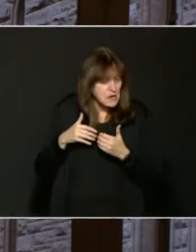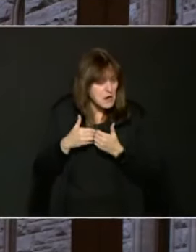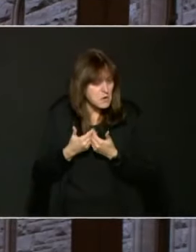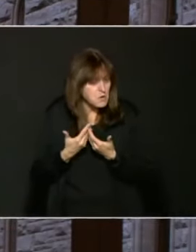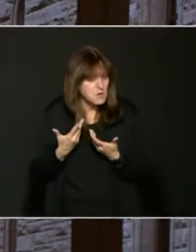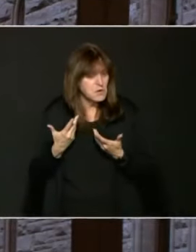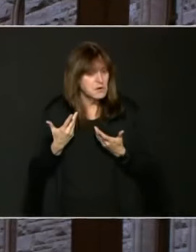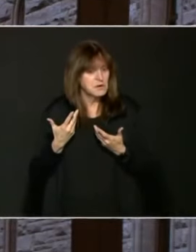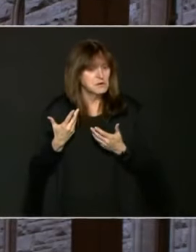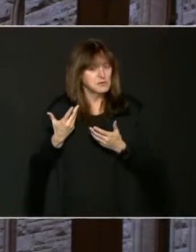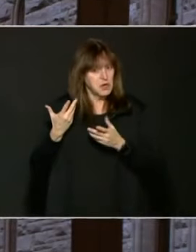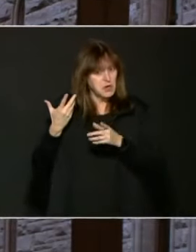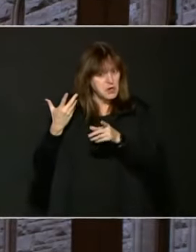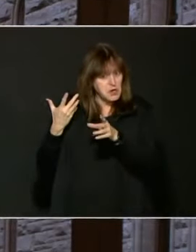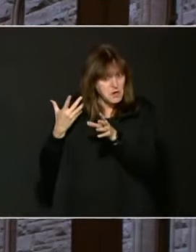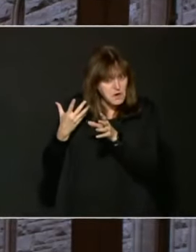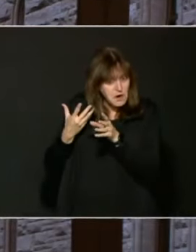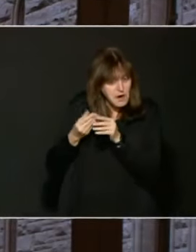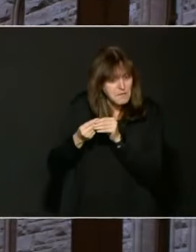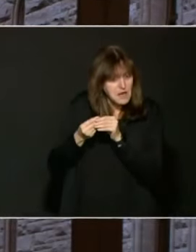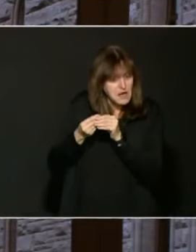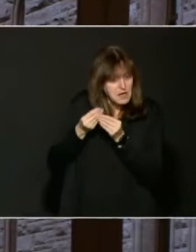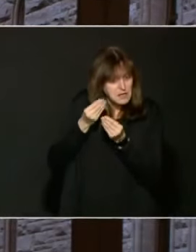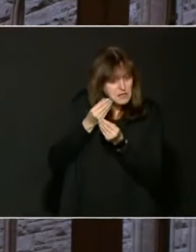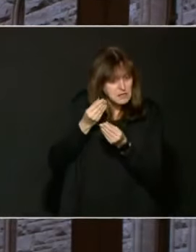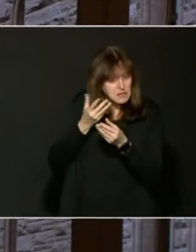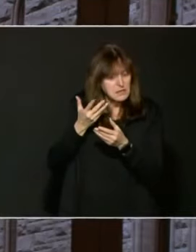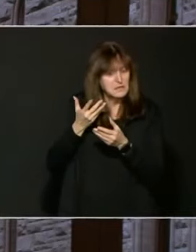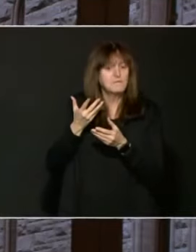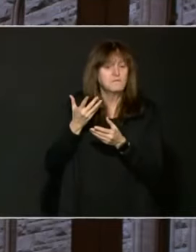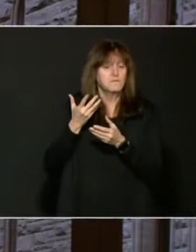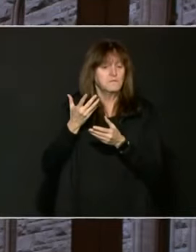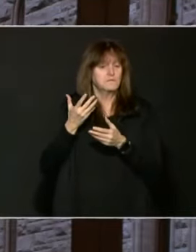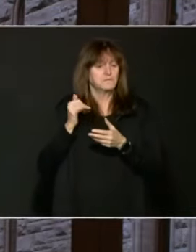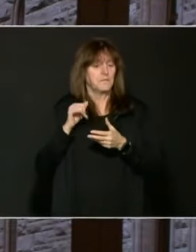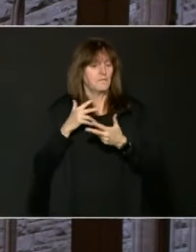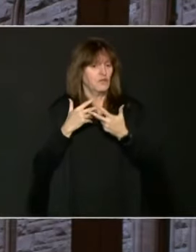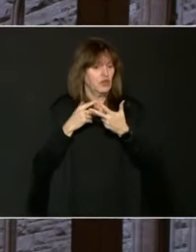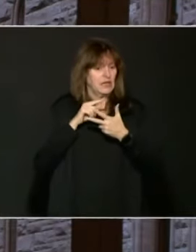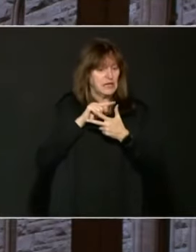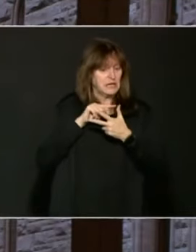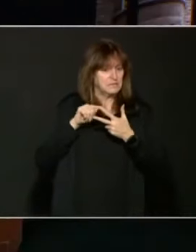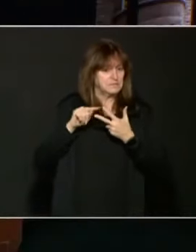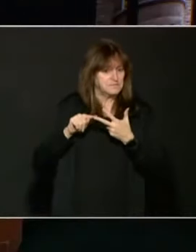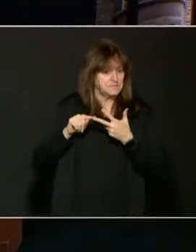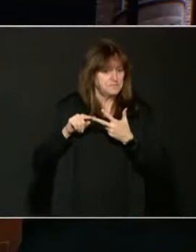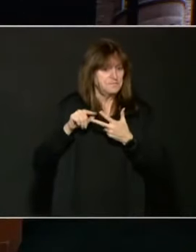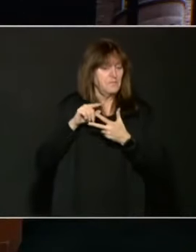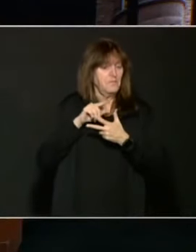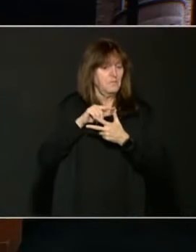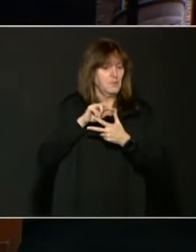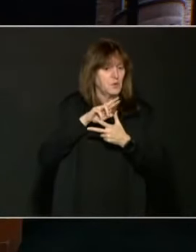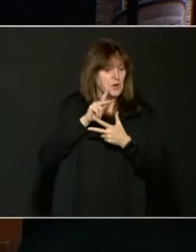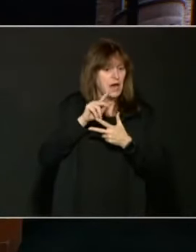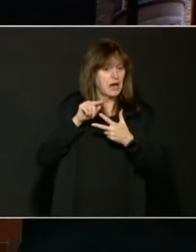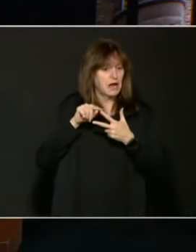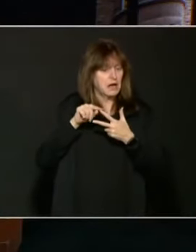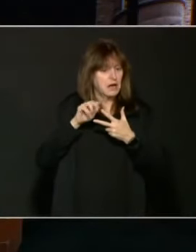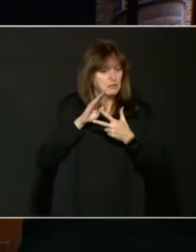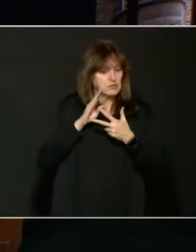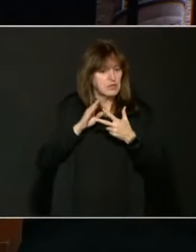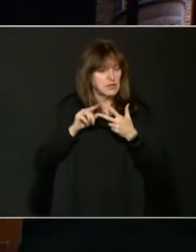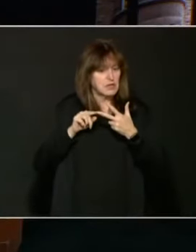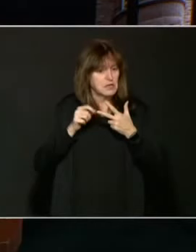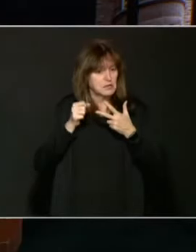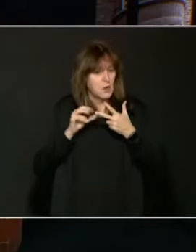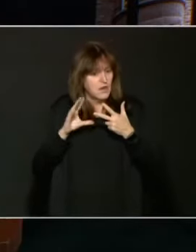with the so-called variants of concern and our impact here in Ontario and other jurisdictions. So with that, I know there's a fair amount to cover, so I'm going to